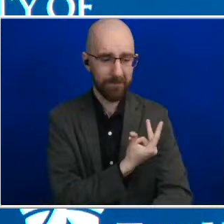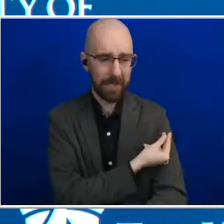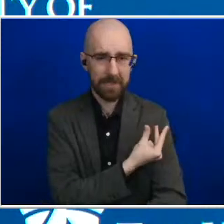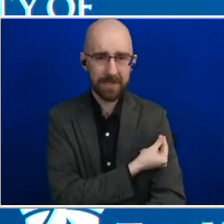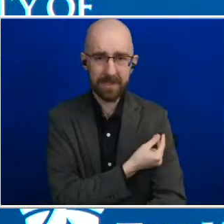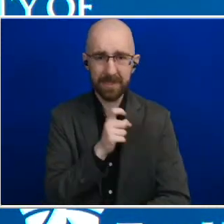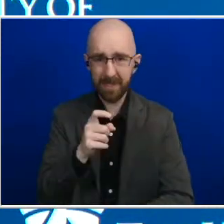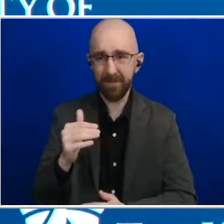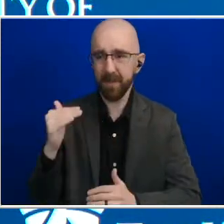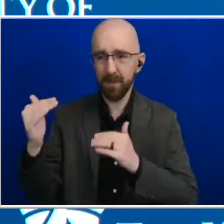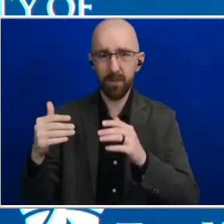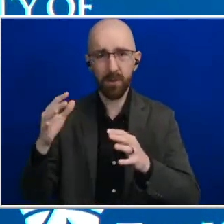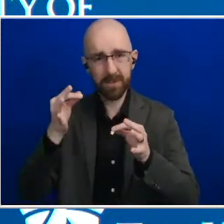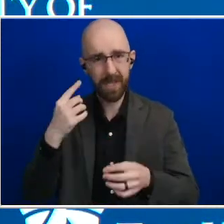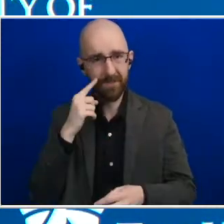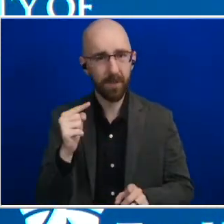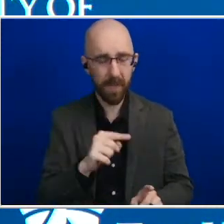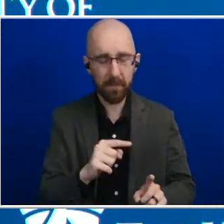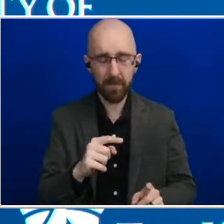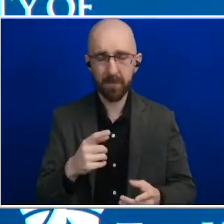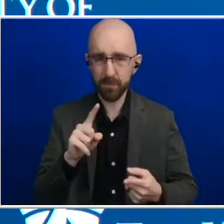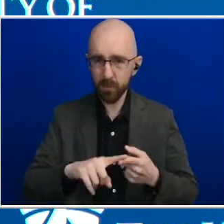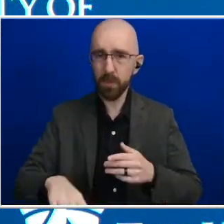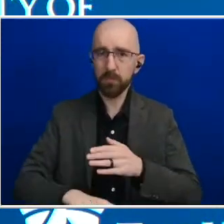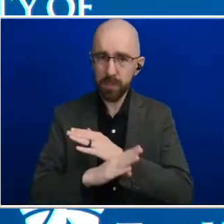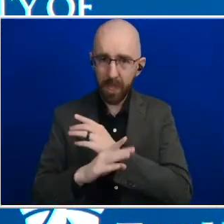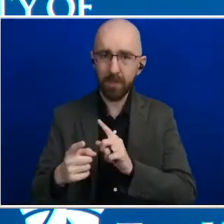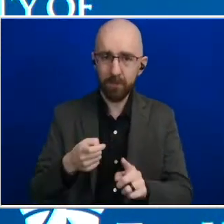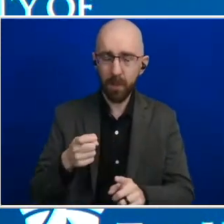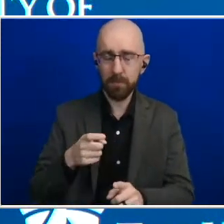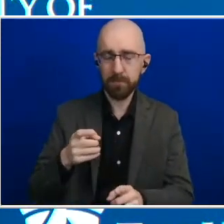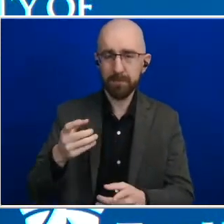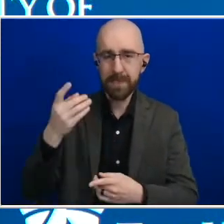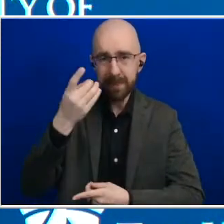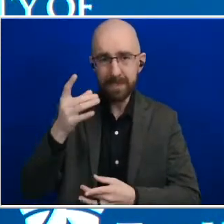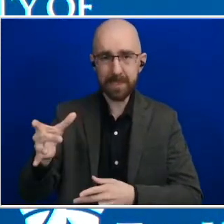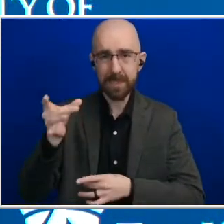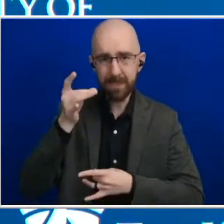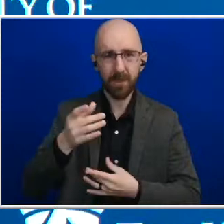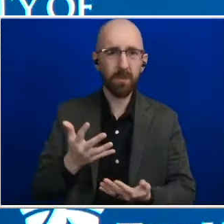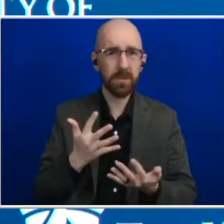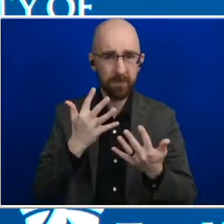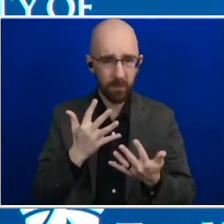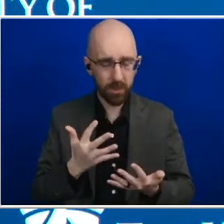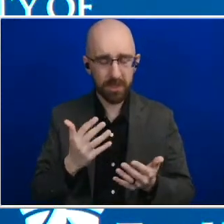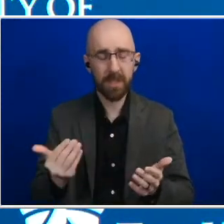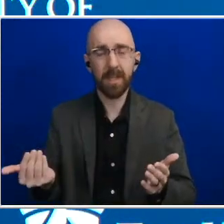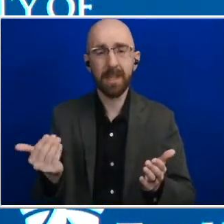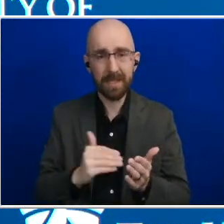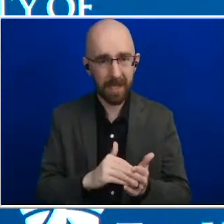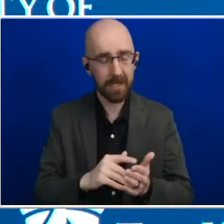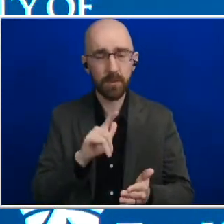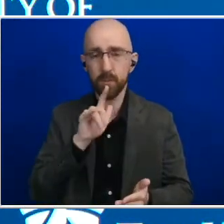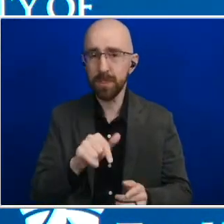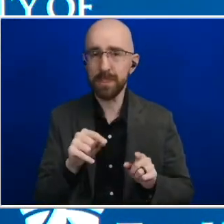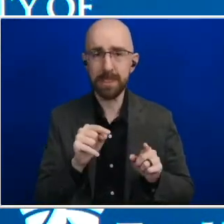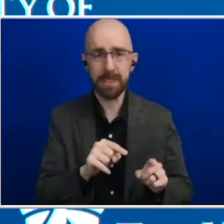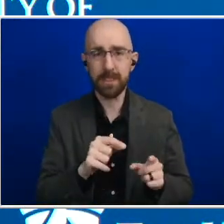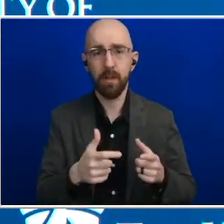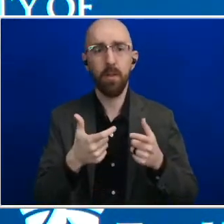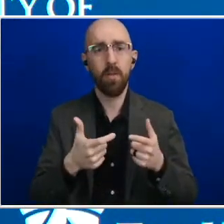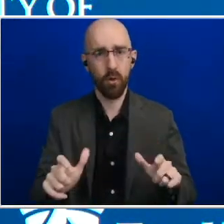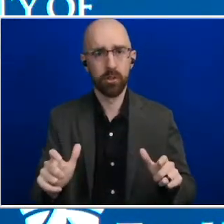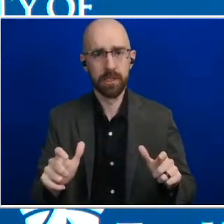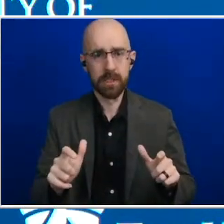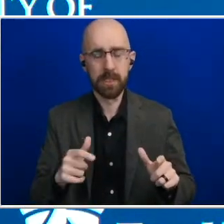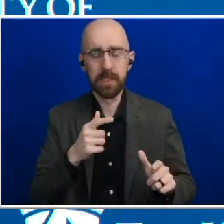get protection from the immunization. So it is unfortunate, but again, this really largely remains a disease of